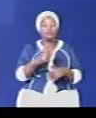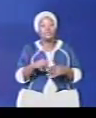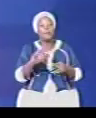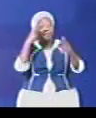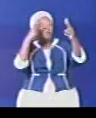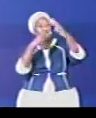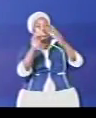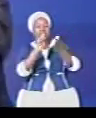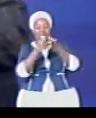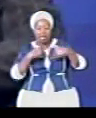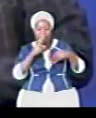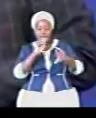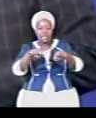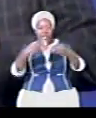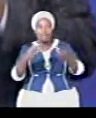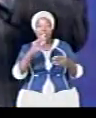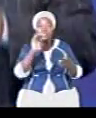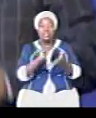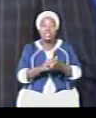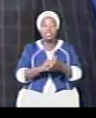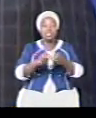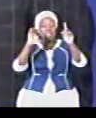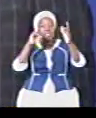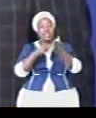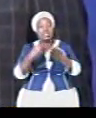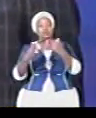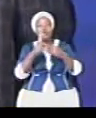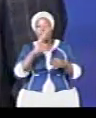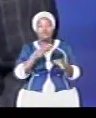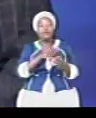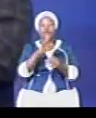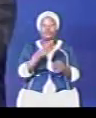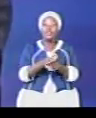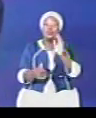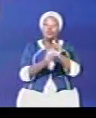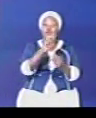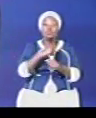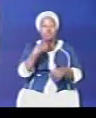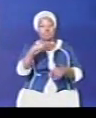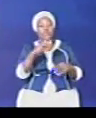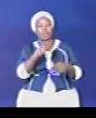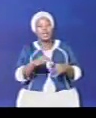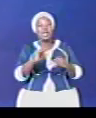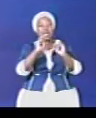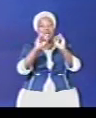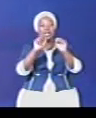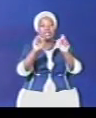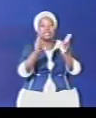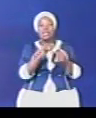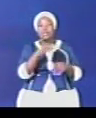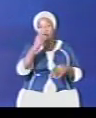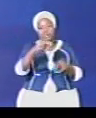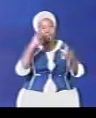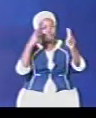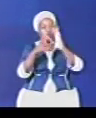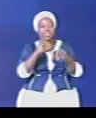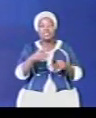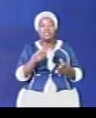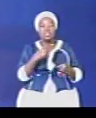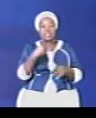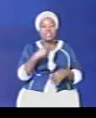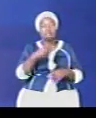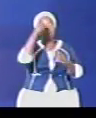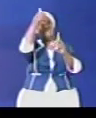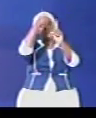been given, that it may be fulfilled, which was spoken by Isaiah the prophet, saying, himself, look at